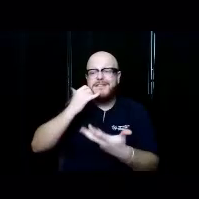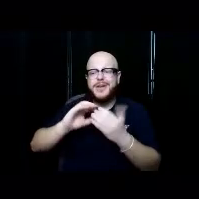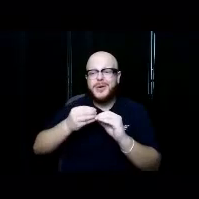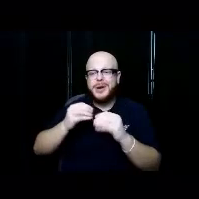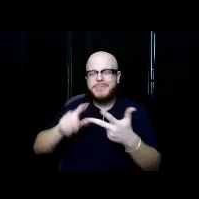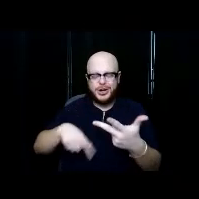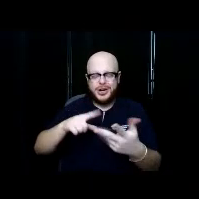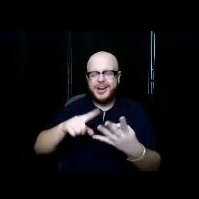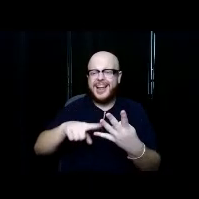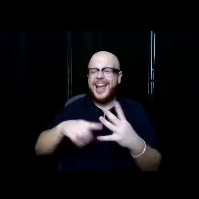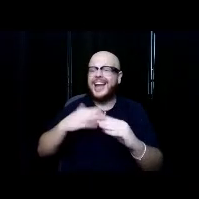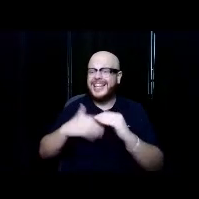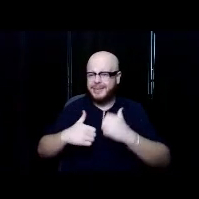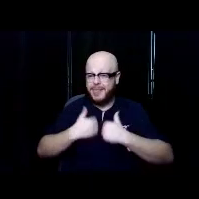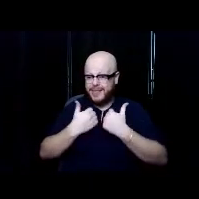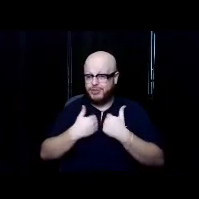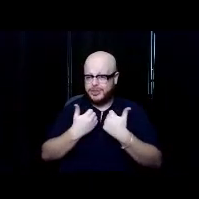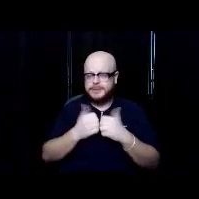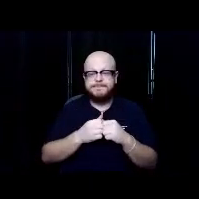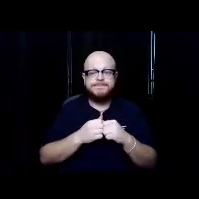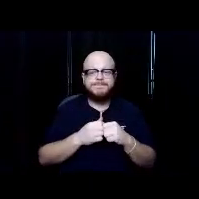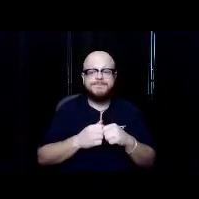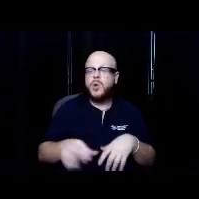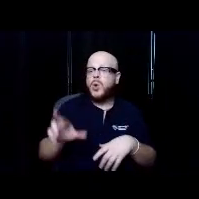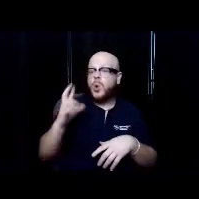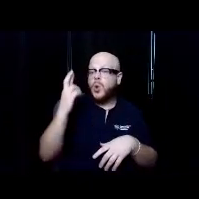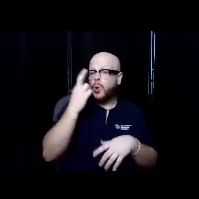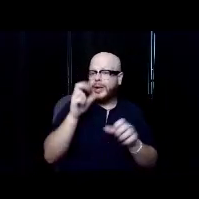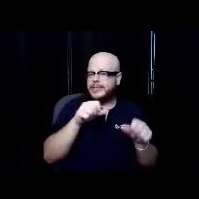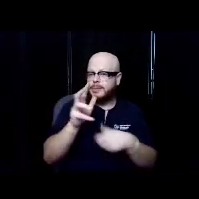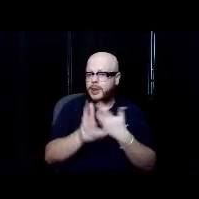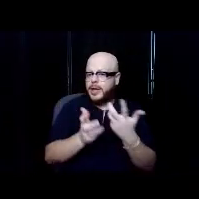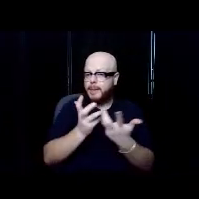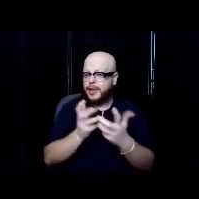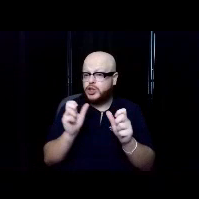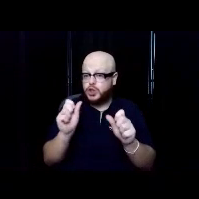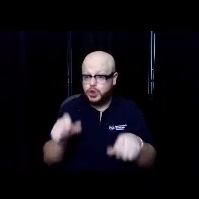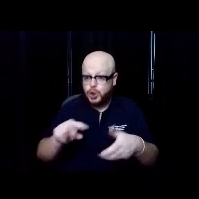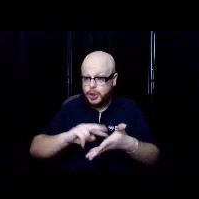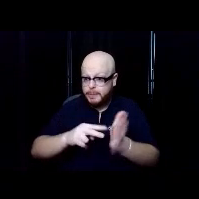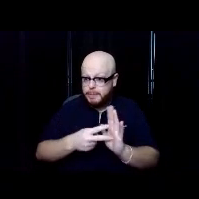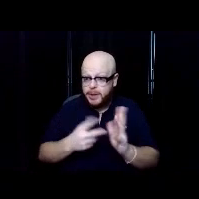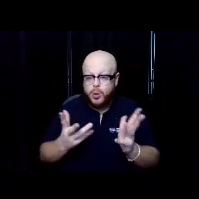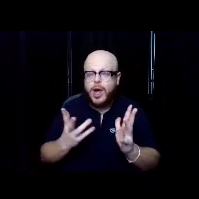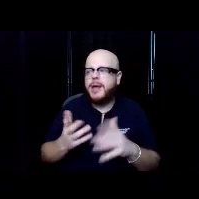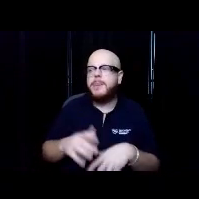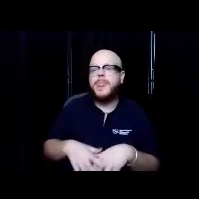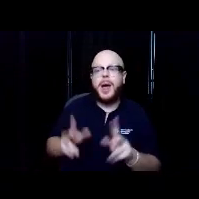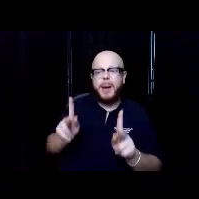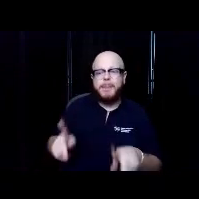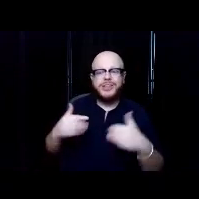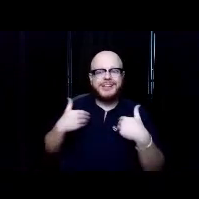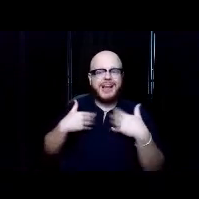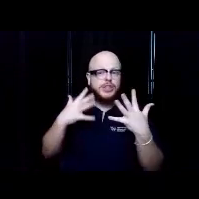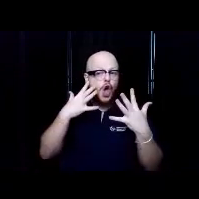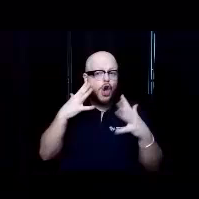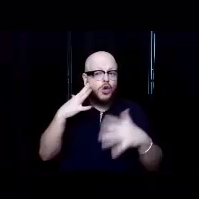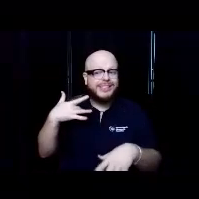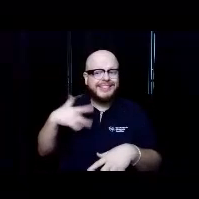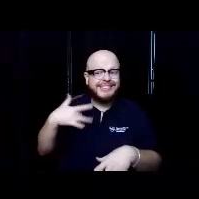Reasonable modifications might include offering a guest with auditory sensitivities to reserve a seat away from